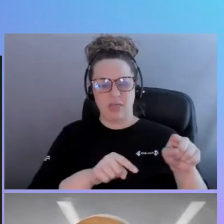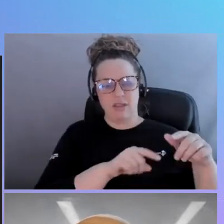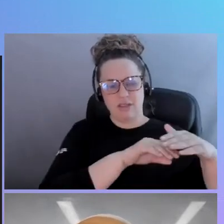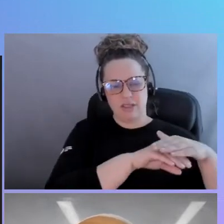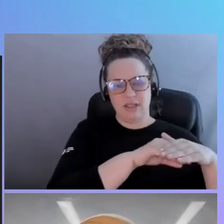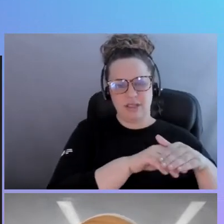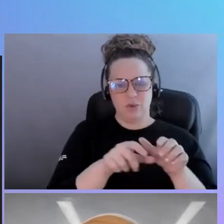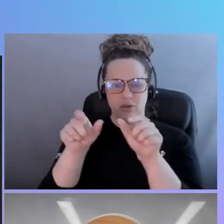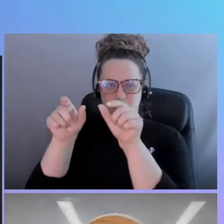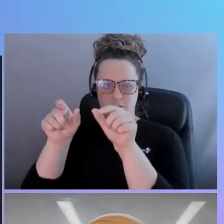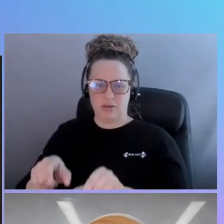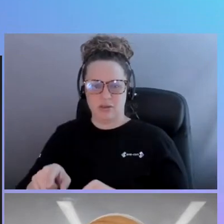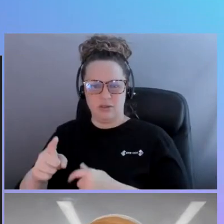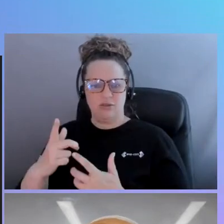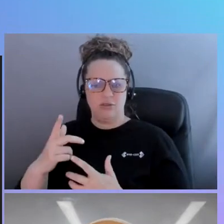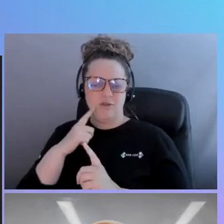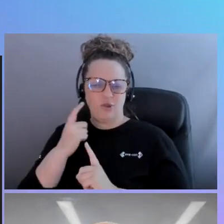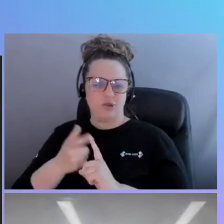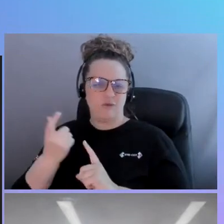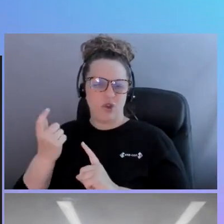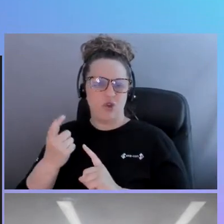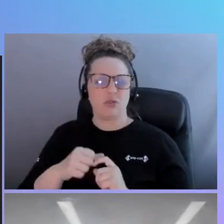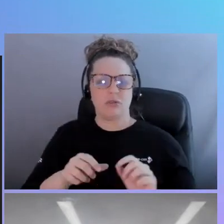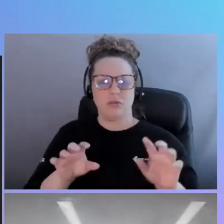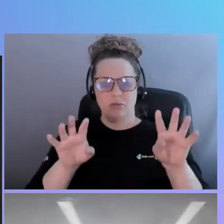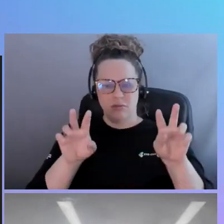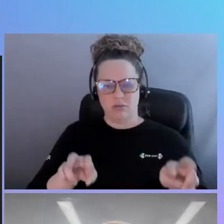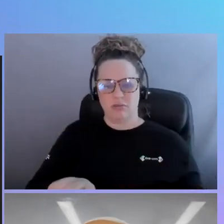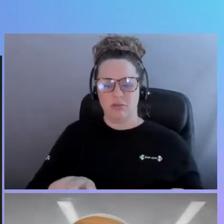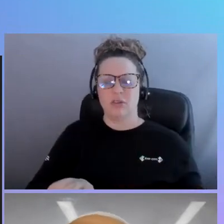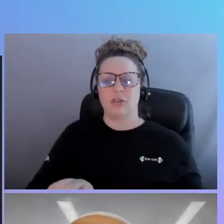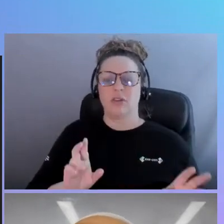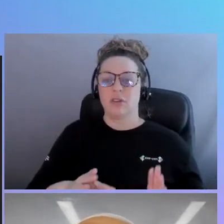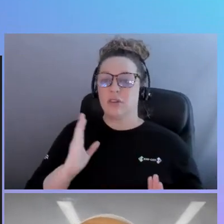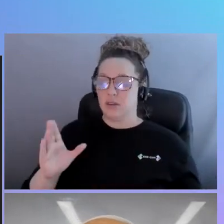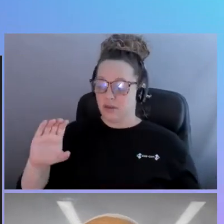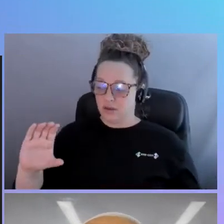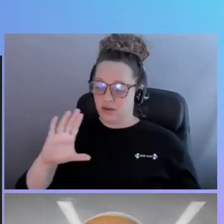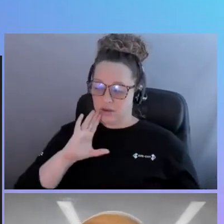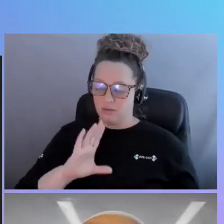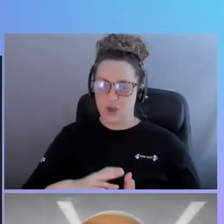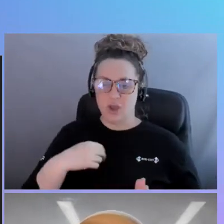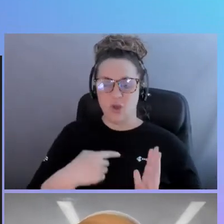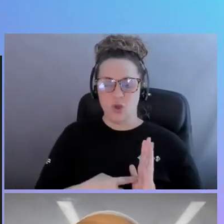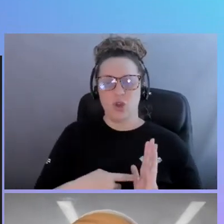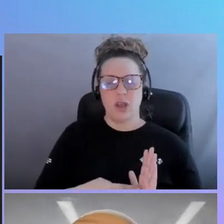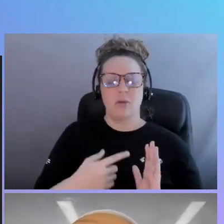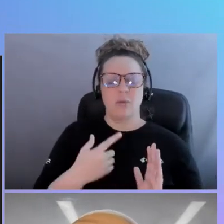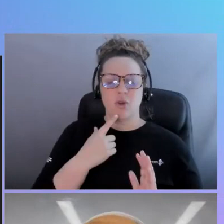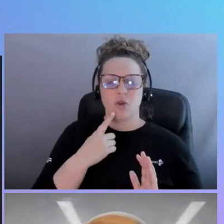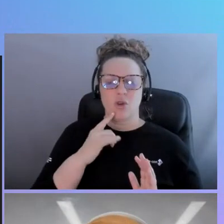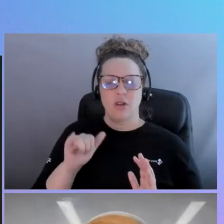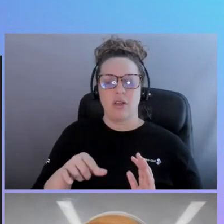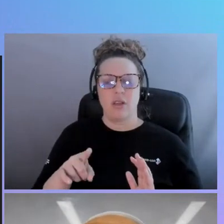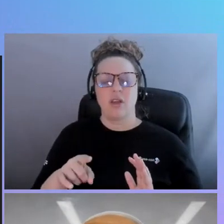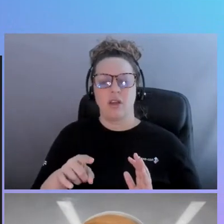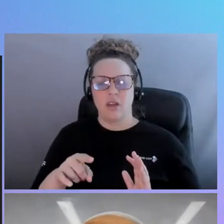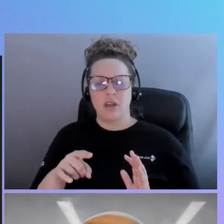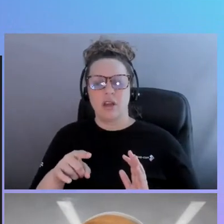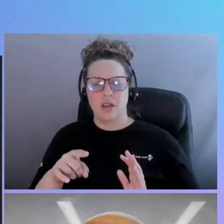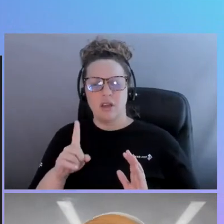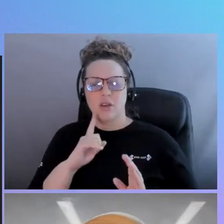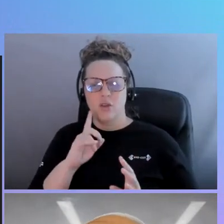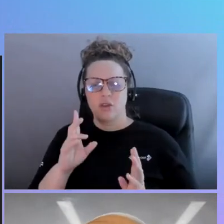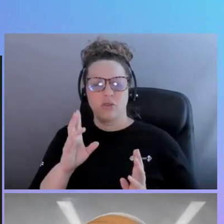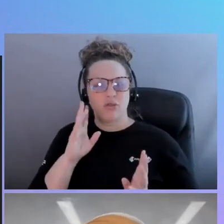and dark. And next to it, I'm showing an example of a part of Xcode where you can